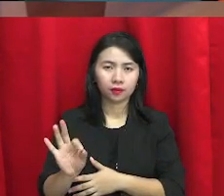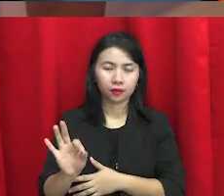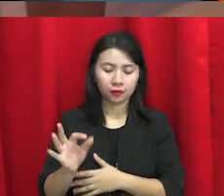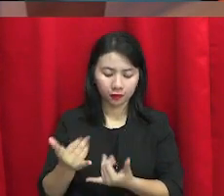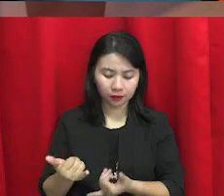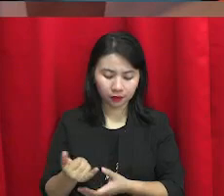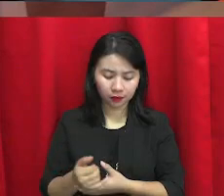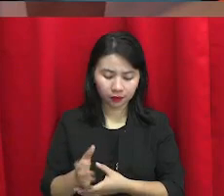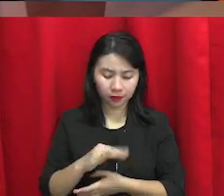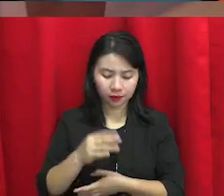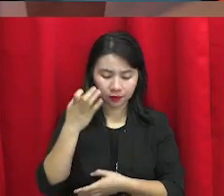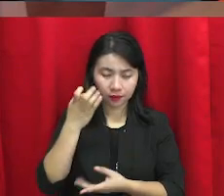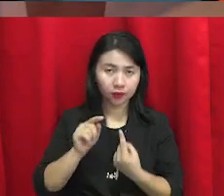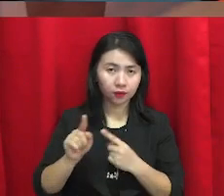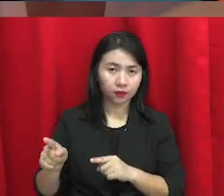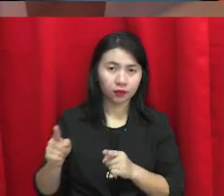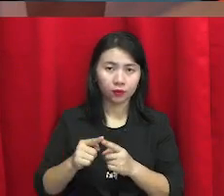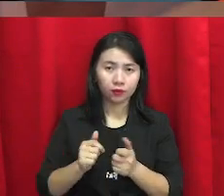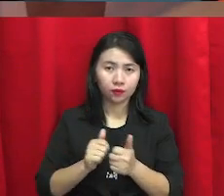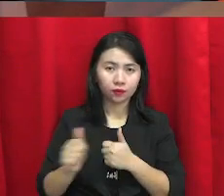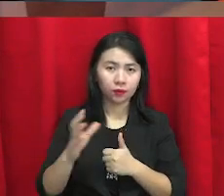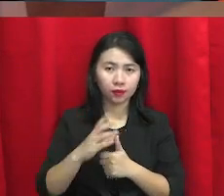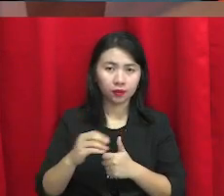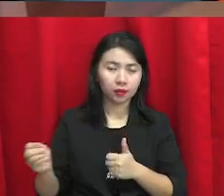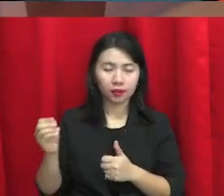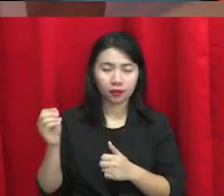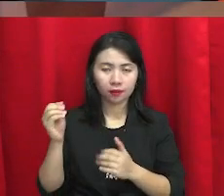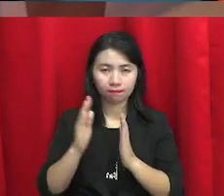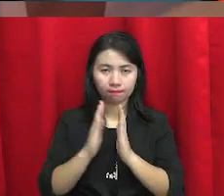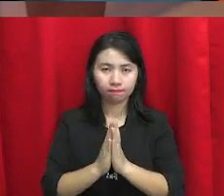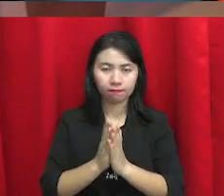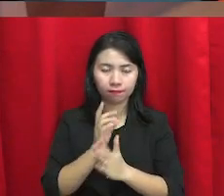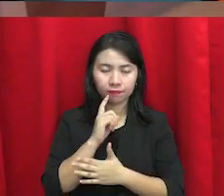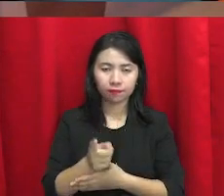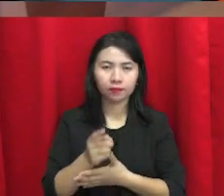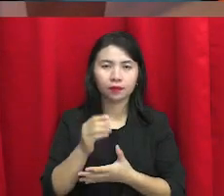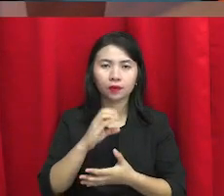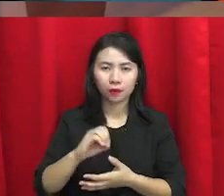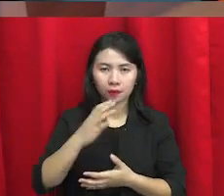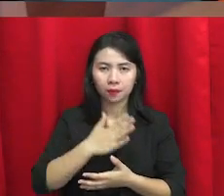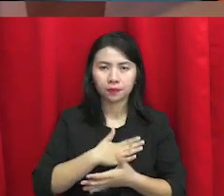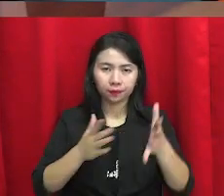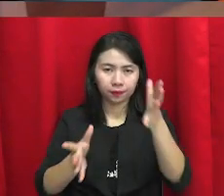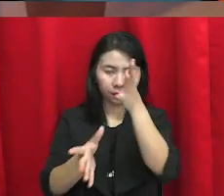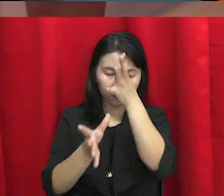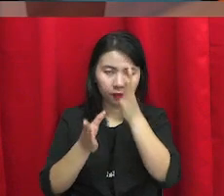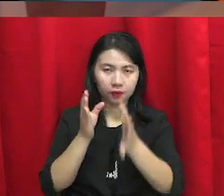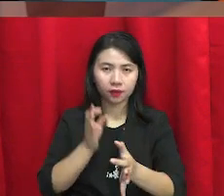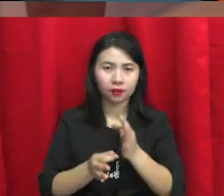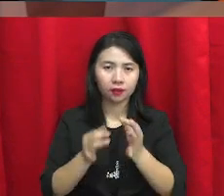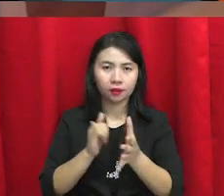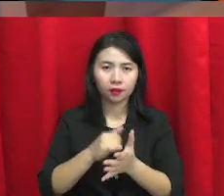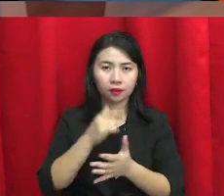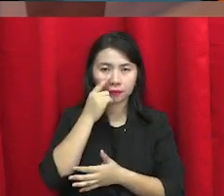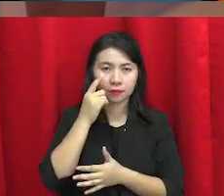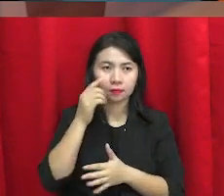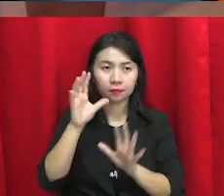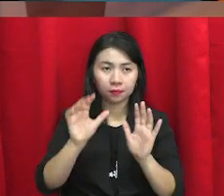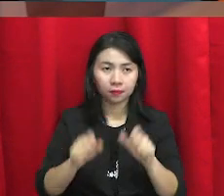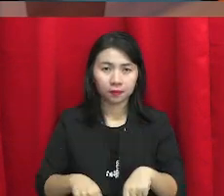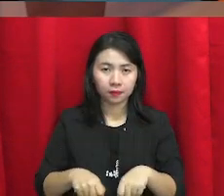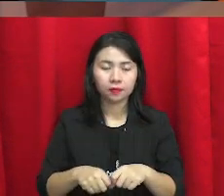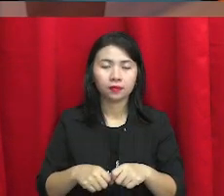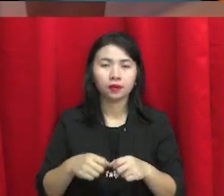he went a little farther and fell on his face and prayed, saying, O my Father, if it be possible, let this